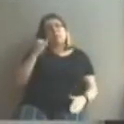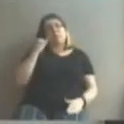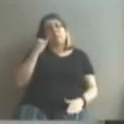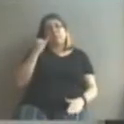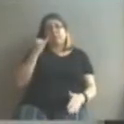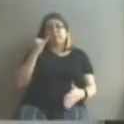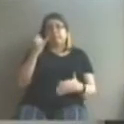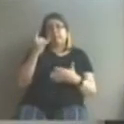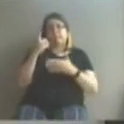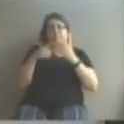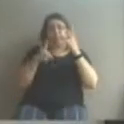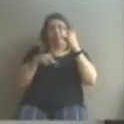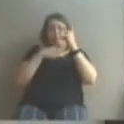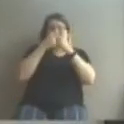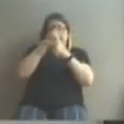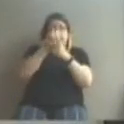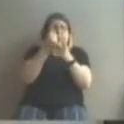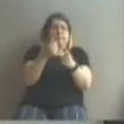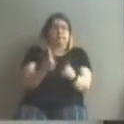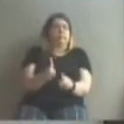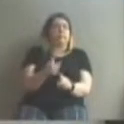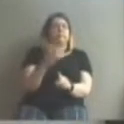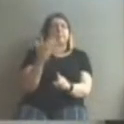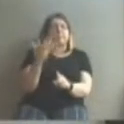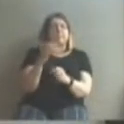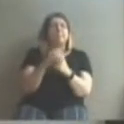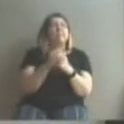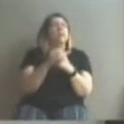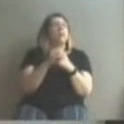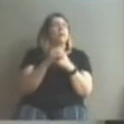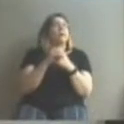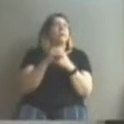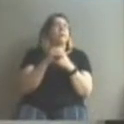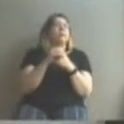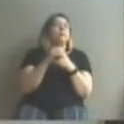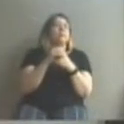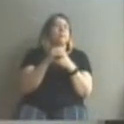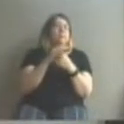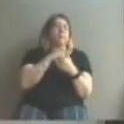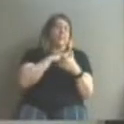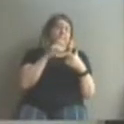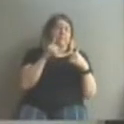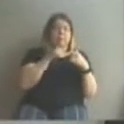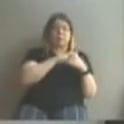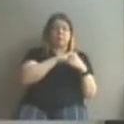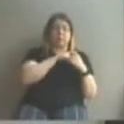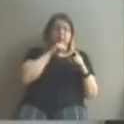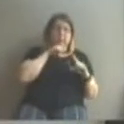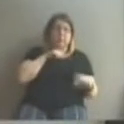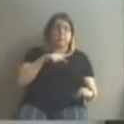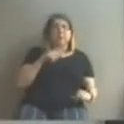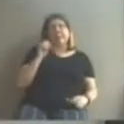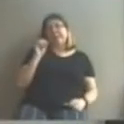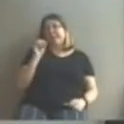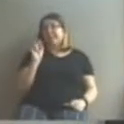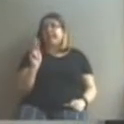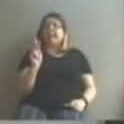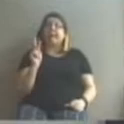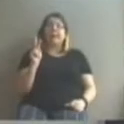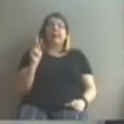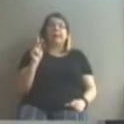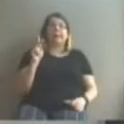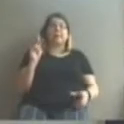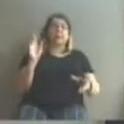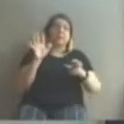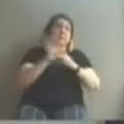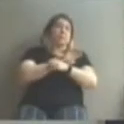what form this was actually going to take place. When this first came before me, my first gut reaction was, okay, there's time, you know, there's a whole